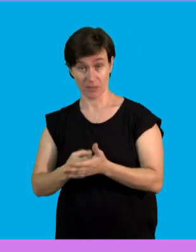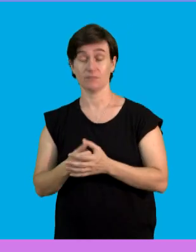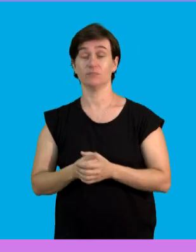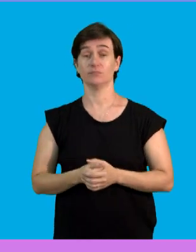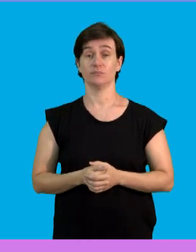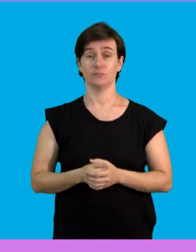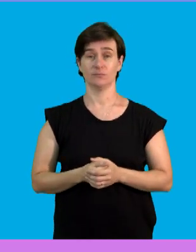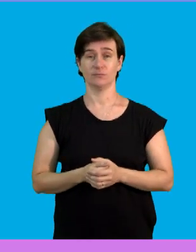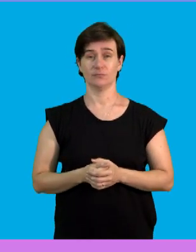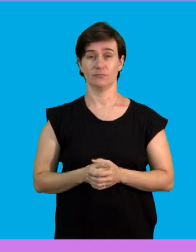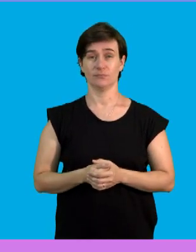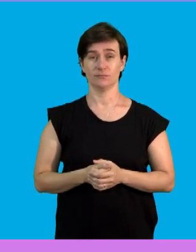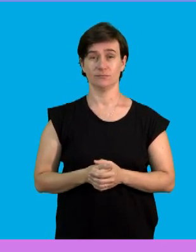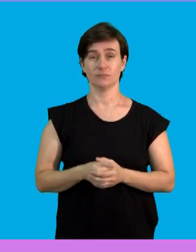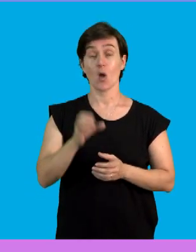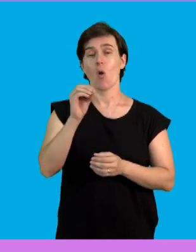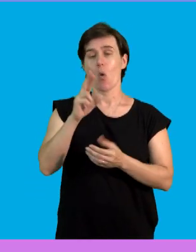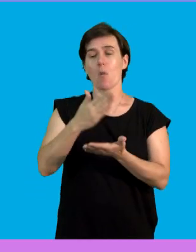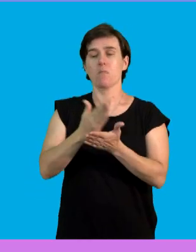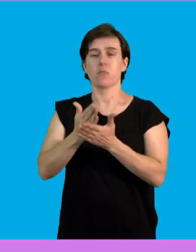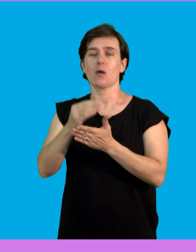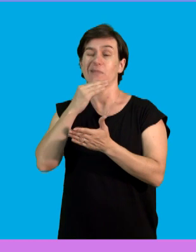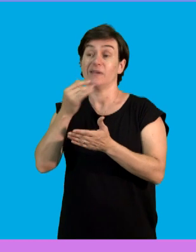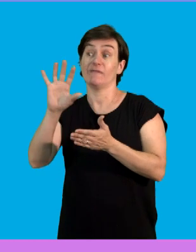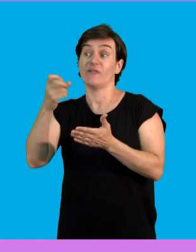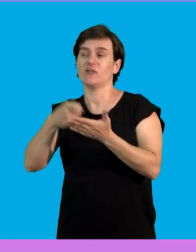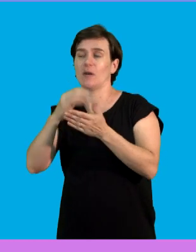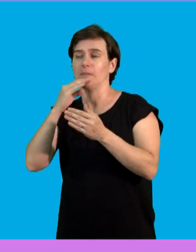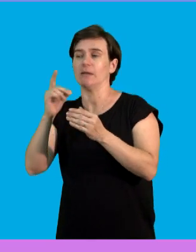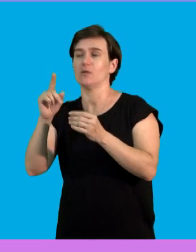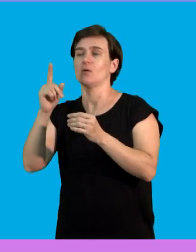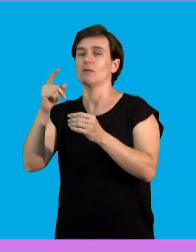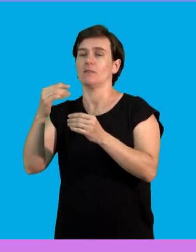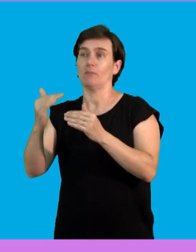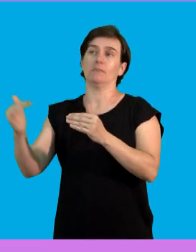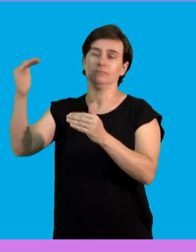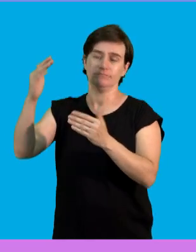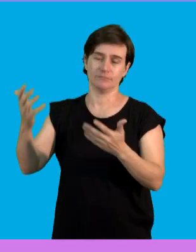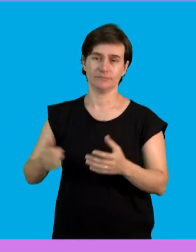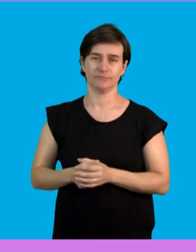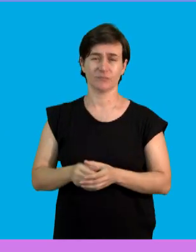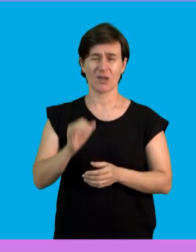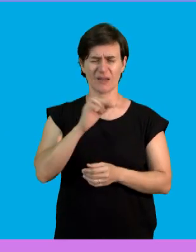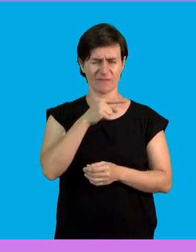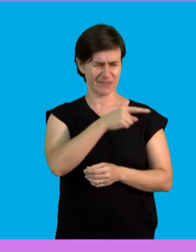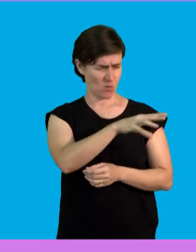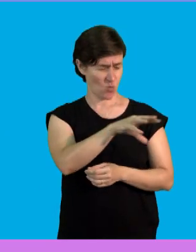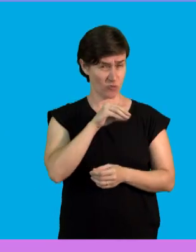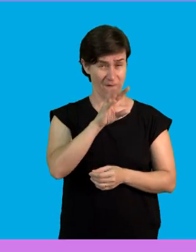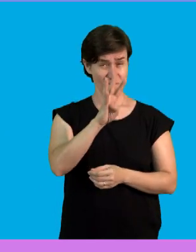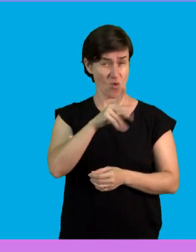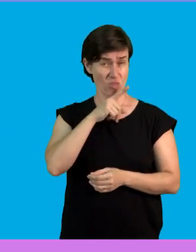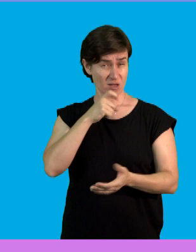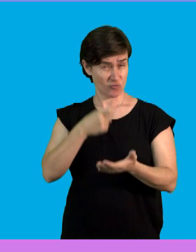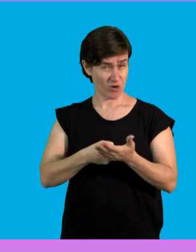or part thereof. Now, if he withdraws 4,000 Rand cash, it's going to be how